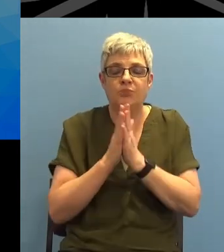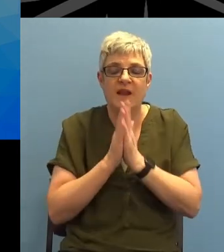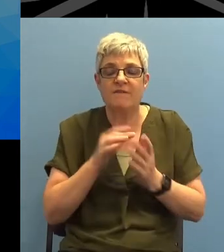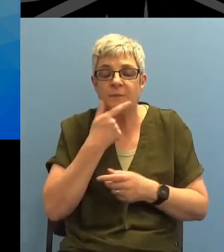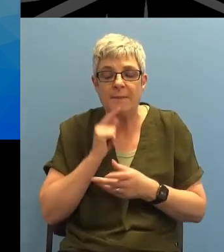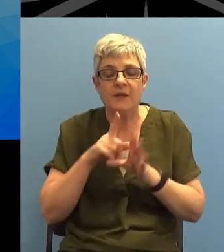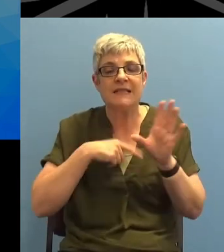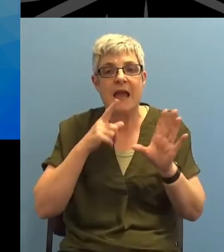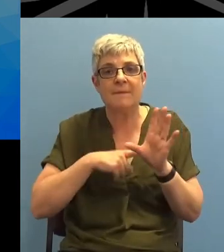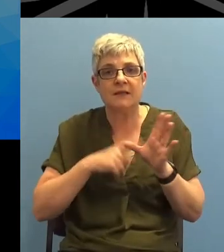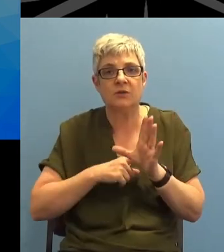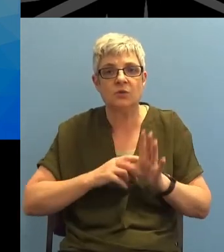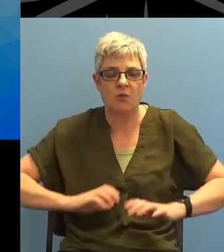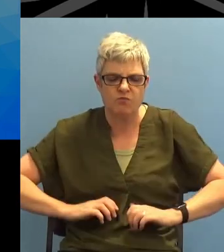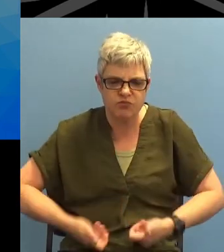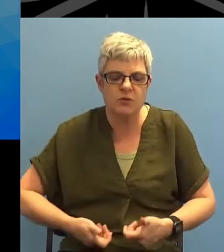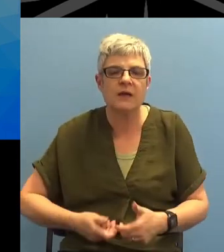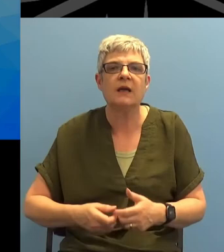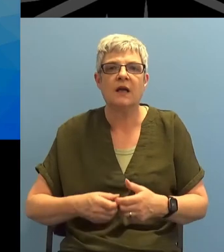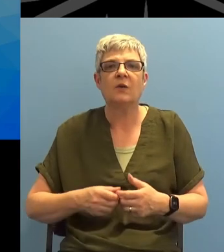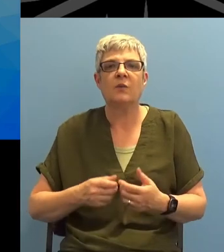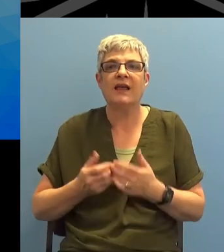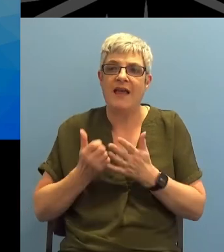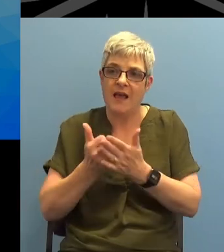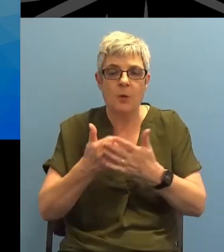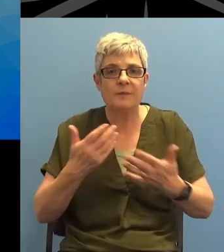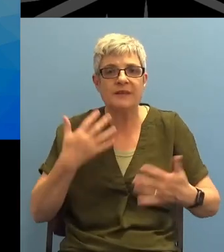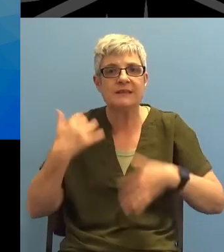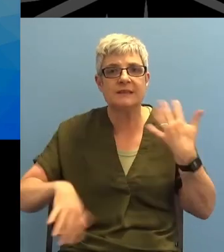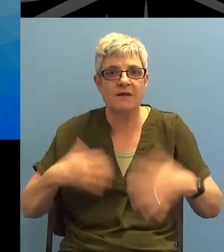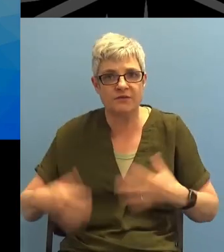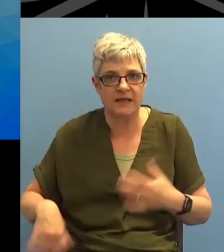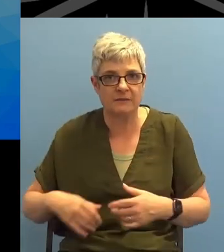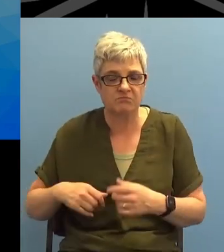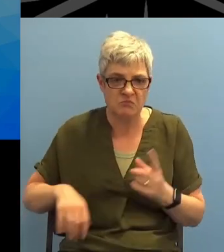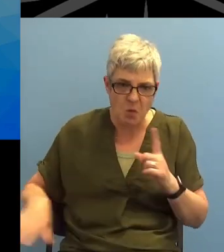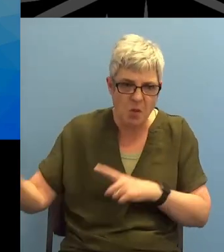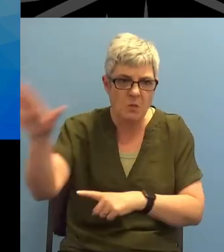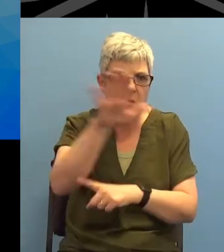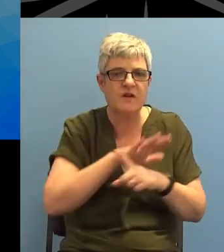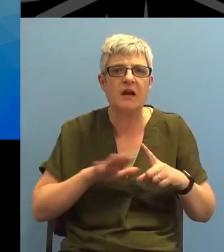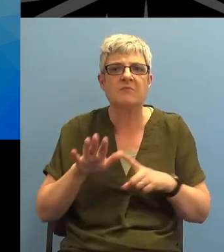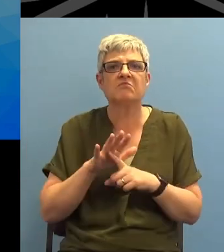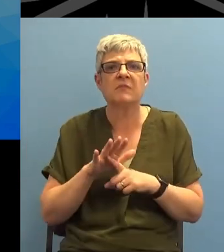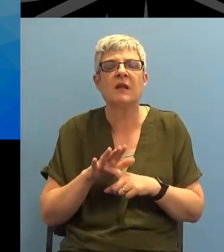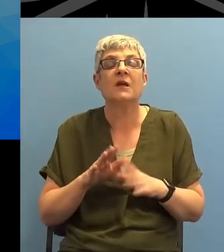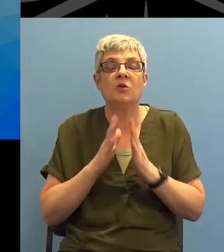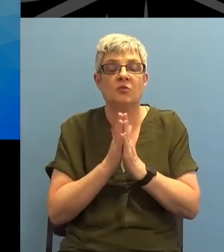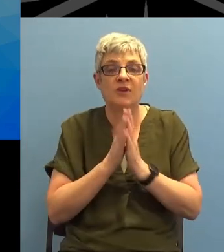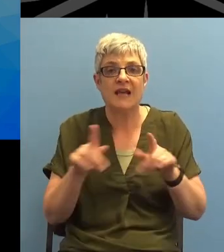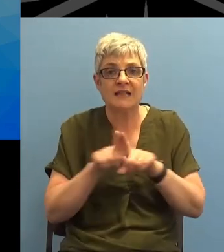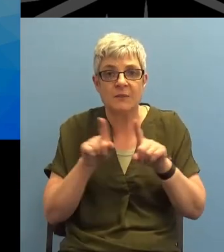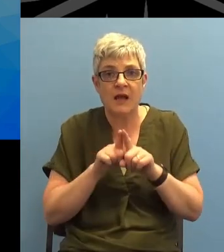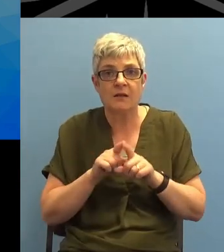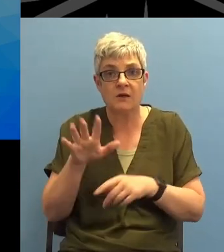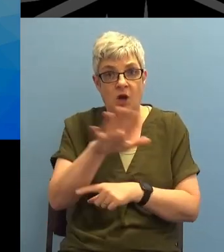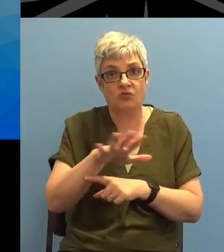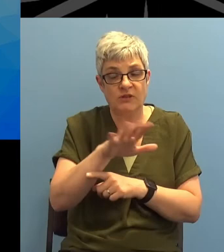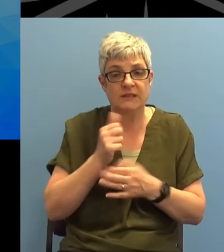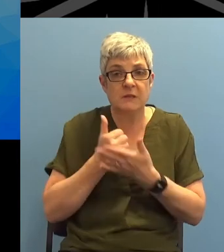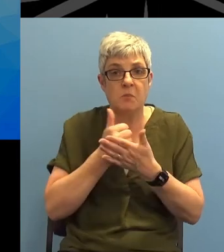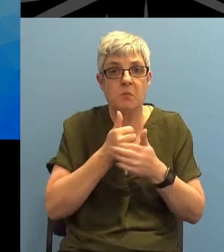able to be made known in the suffering and that they would find relief and aid from other countries and organisations. We also pray that countries would support those in